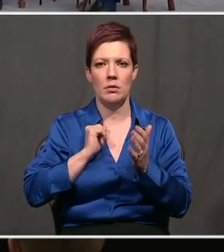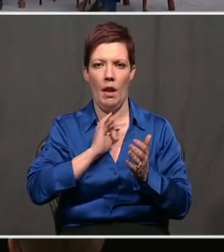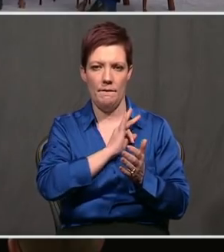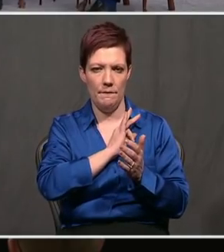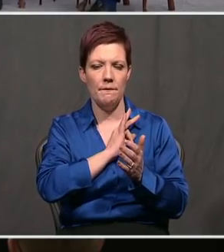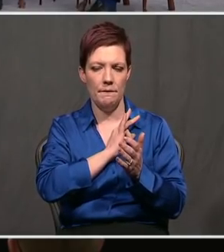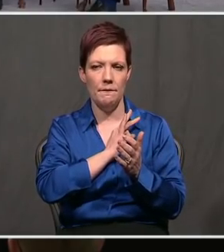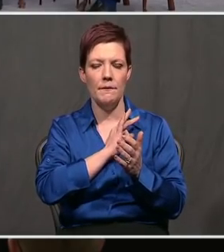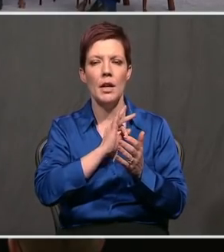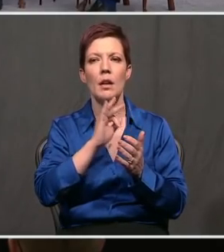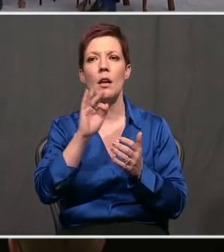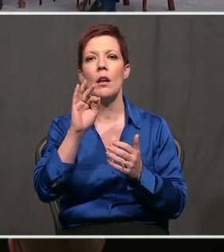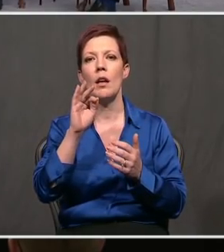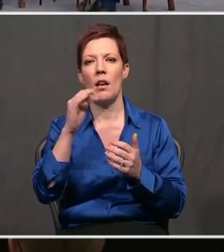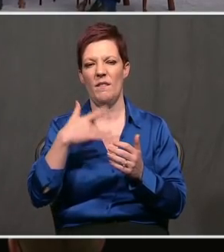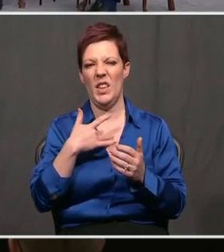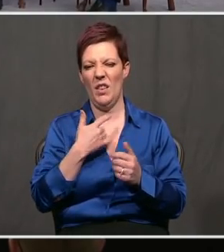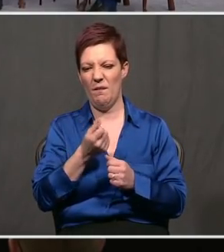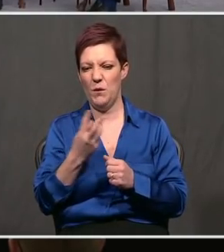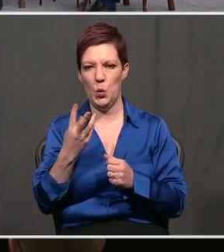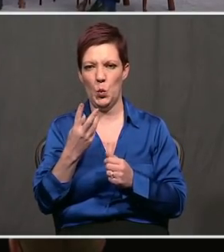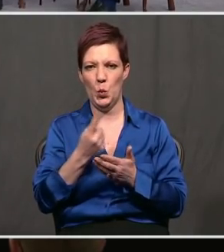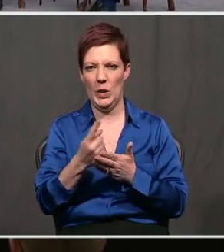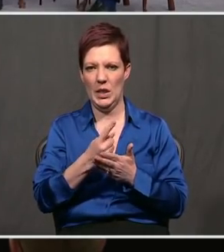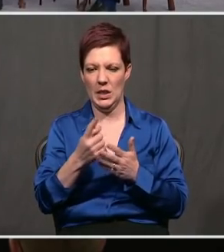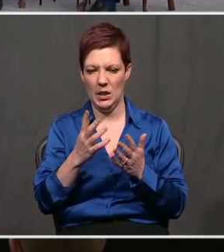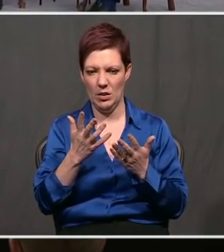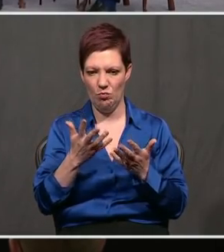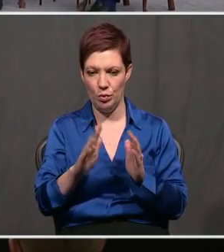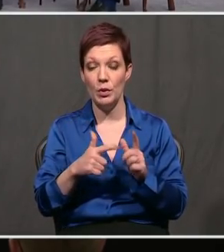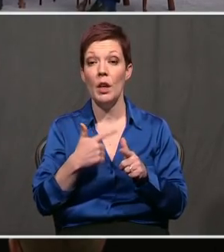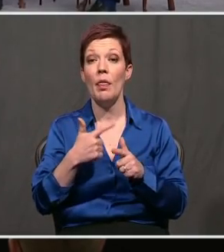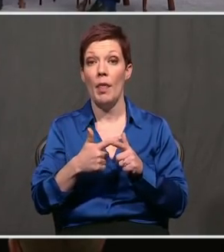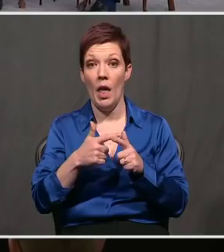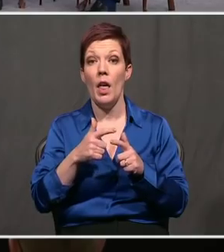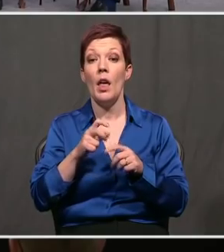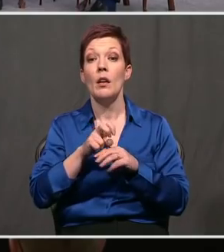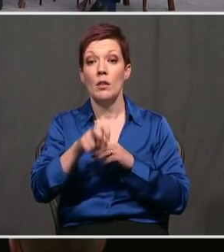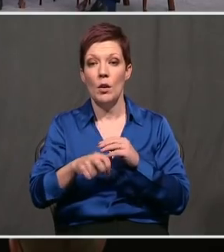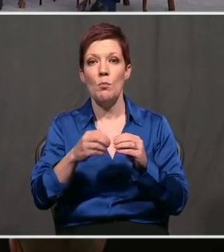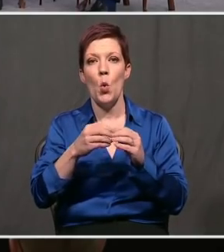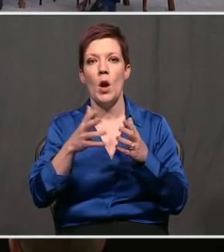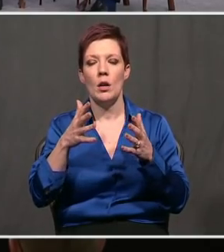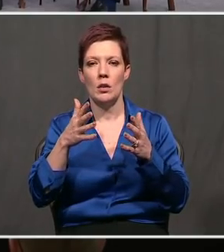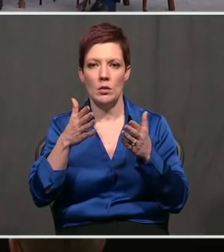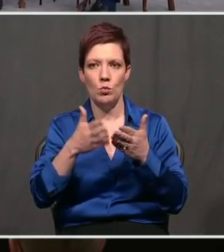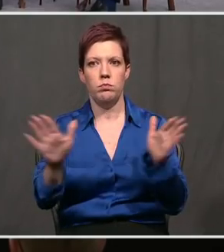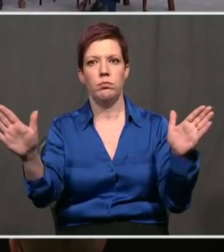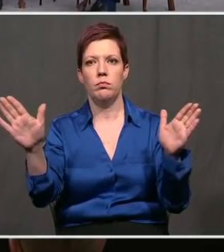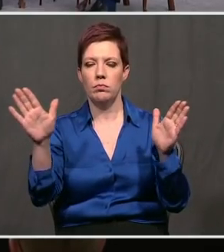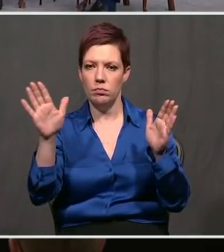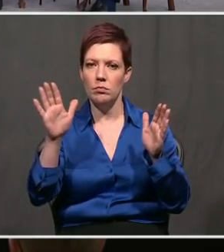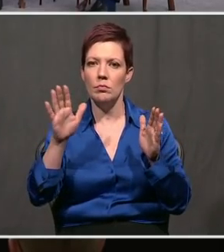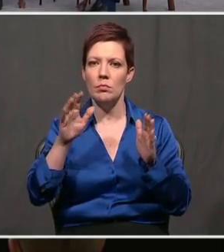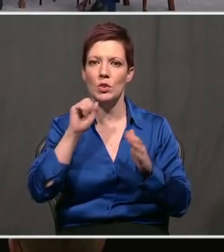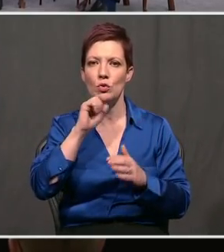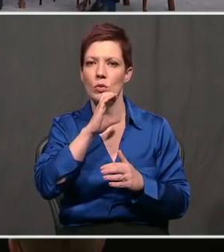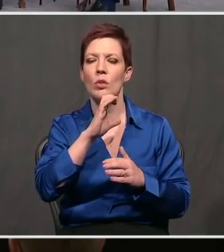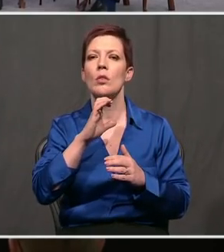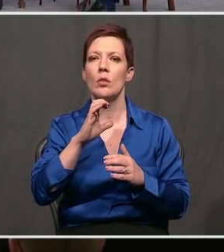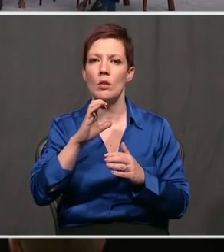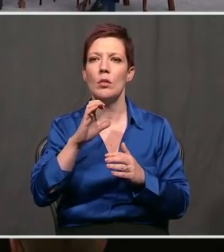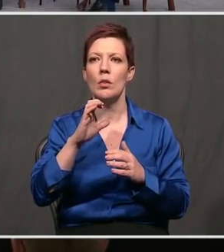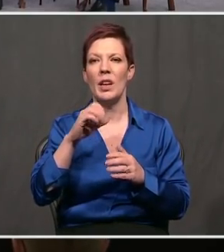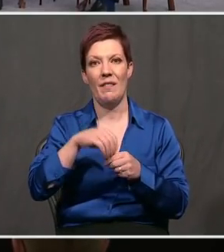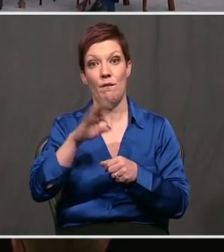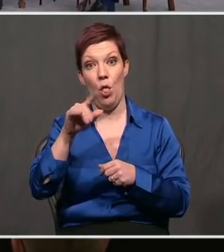were allocated, get into the broader senior population. You know, we have obviously a lot in that regard in Florida, so that would really take us in through